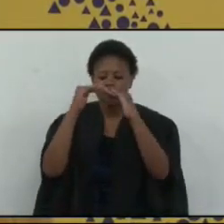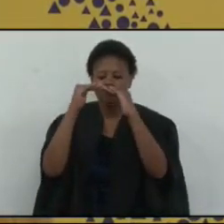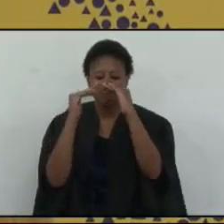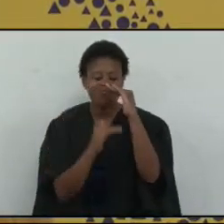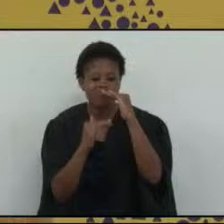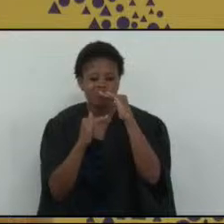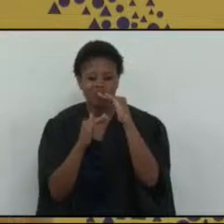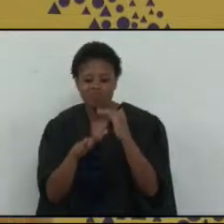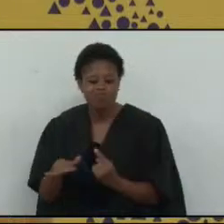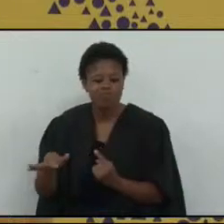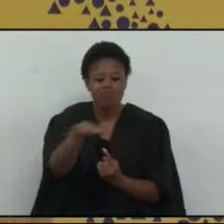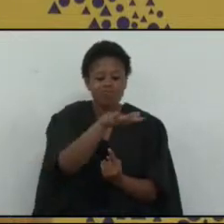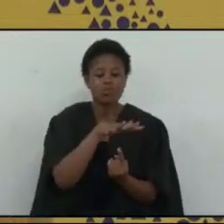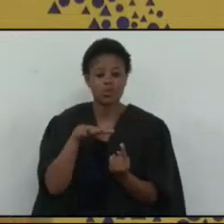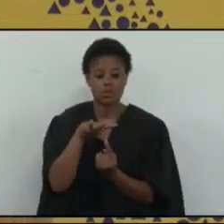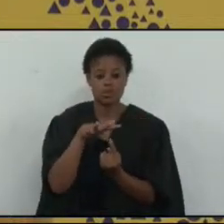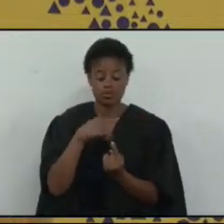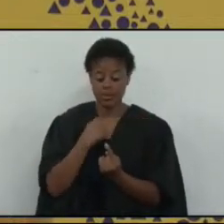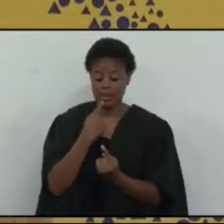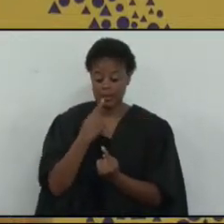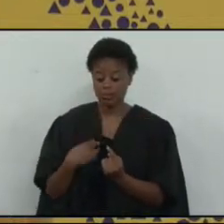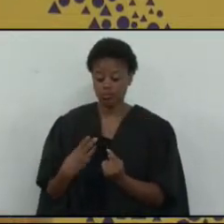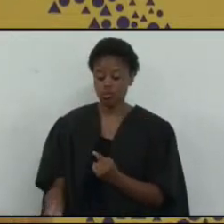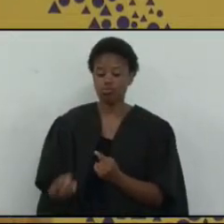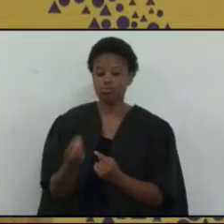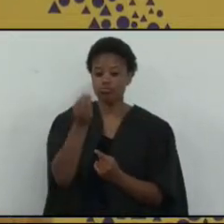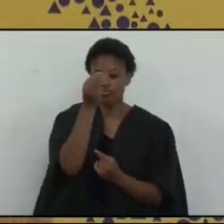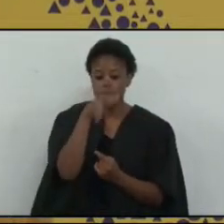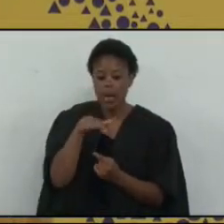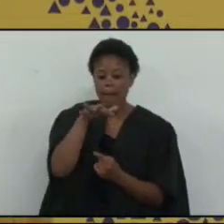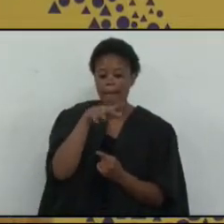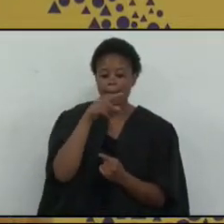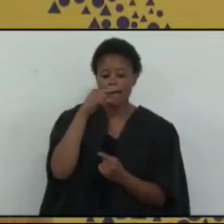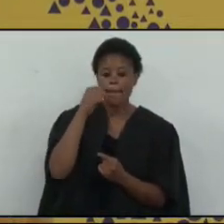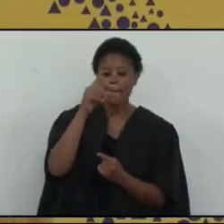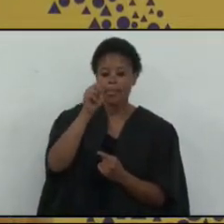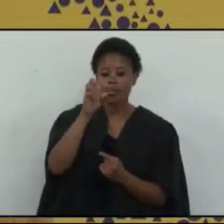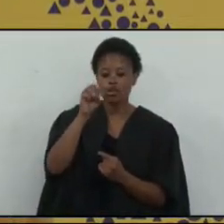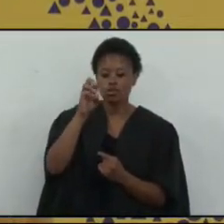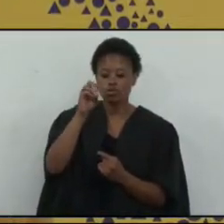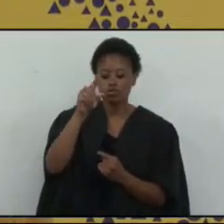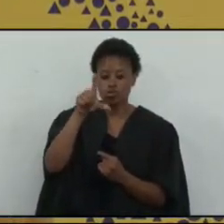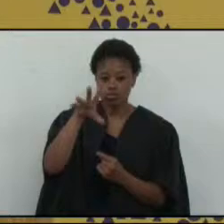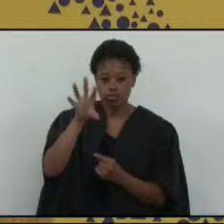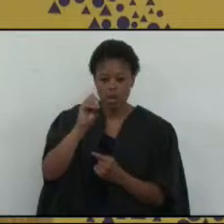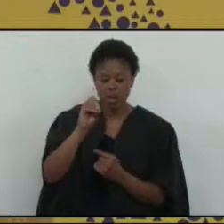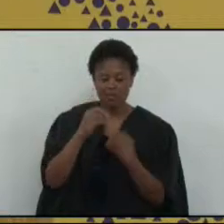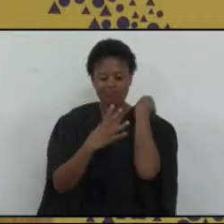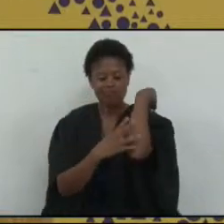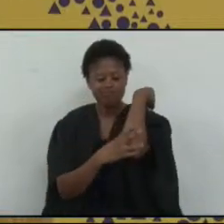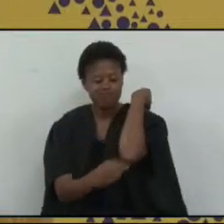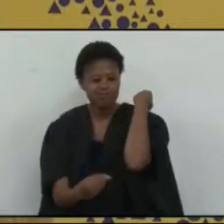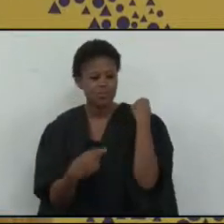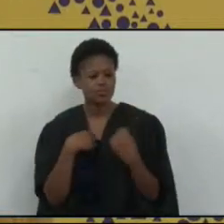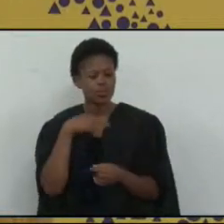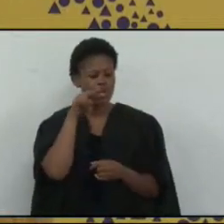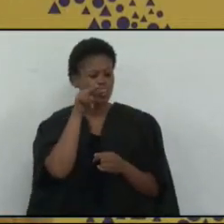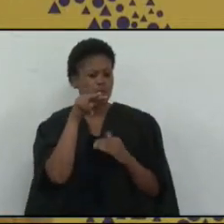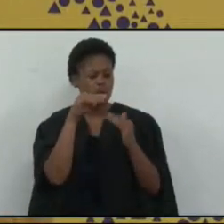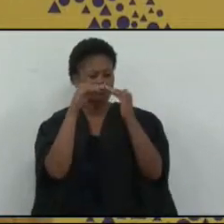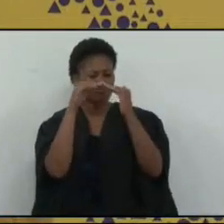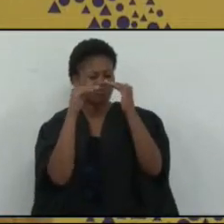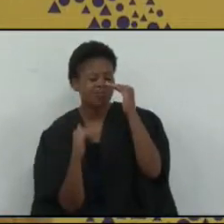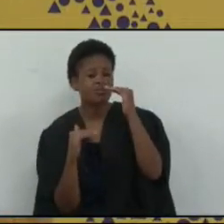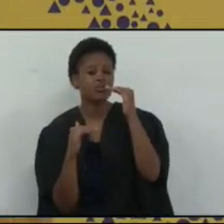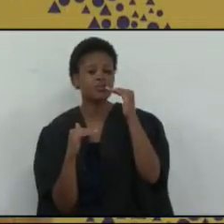me. As I mentioned, I grew up in Solo. There's a lot of poverty. I saw inequality and